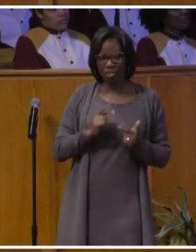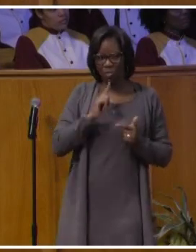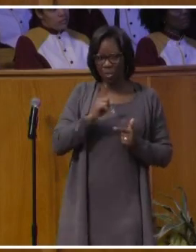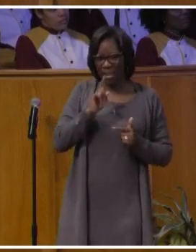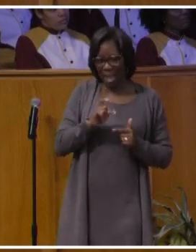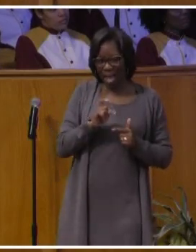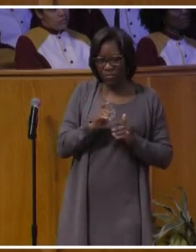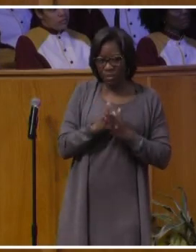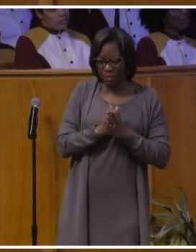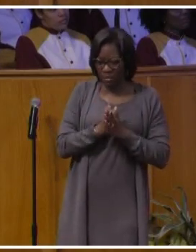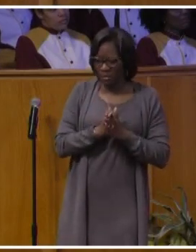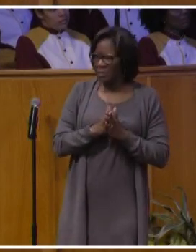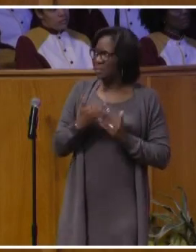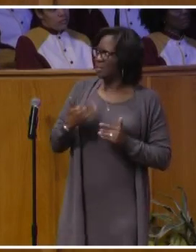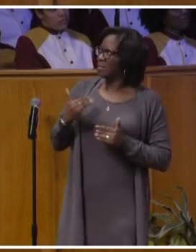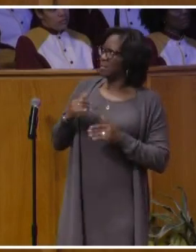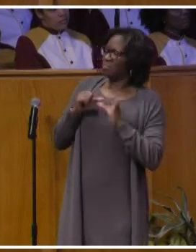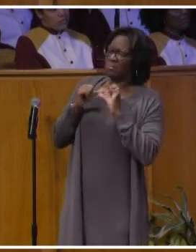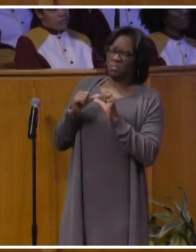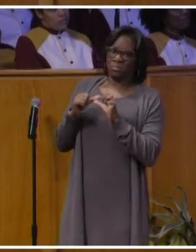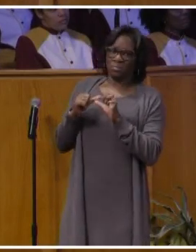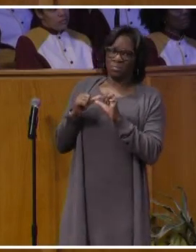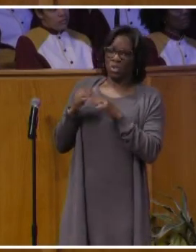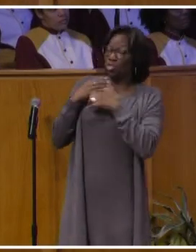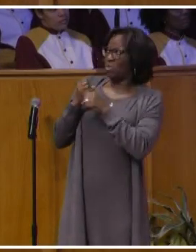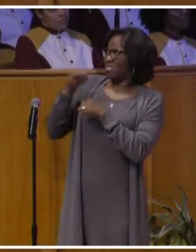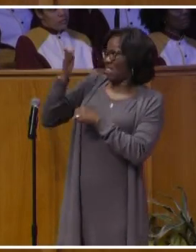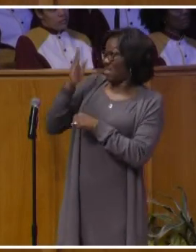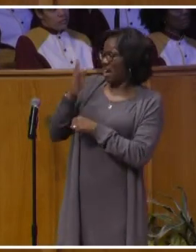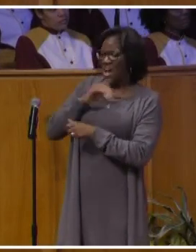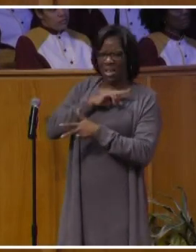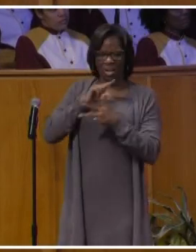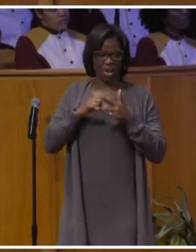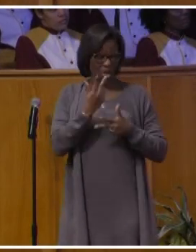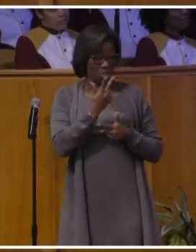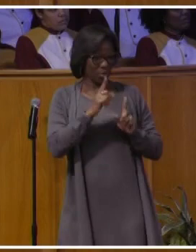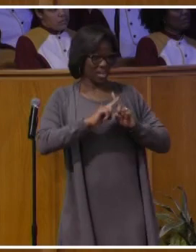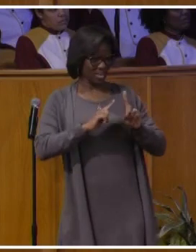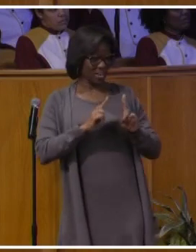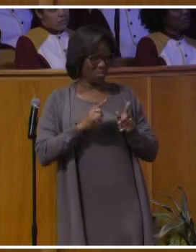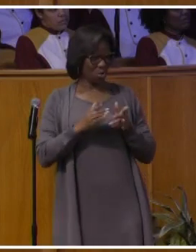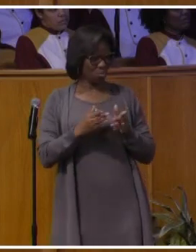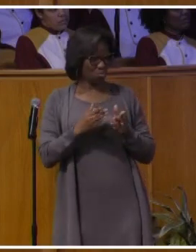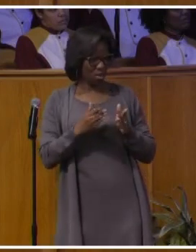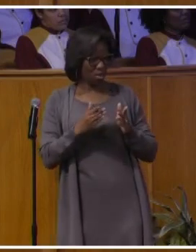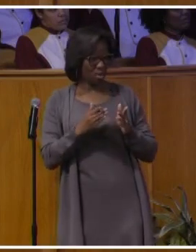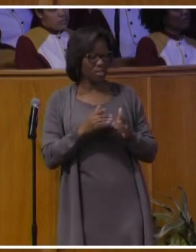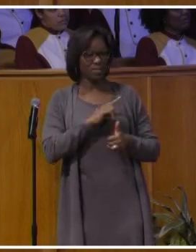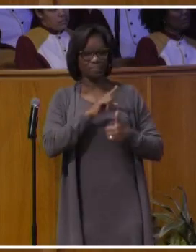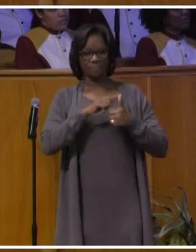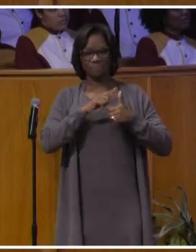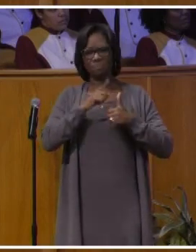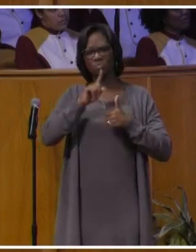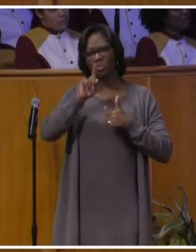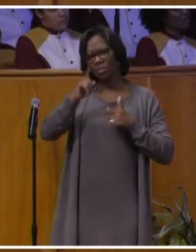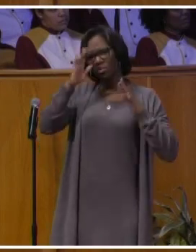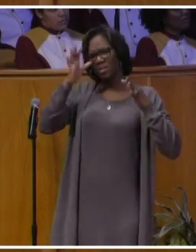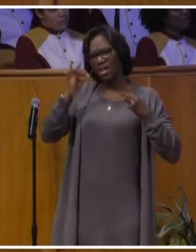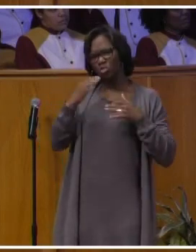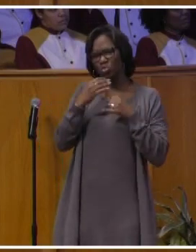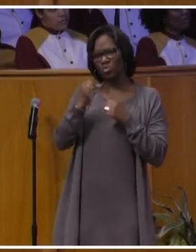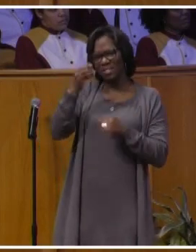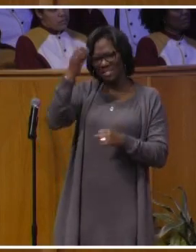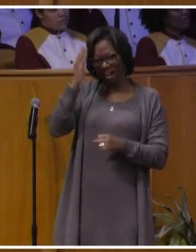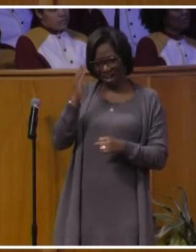activate your trust in God. Can I tell you when you've gotta make a decision to trust God? Number one, you've got to decide to trust